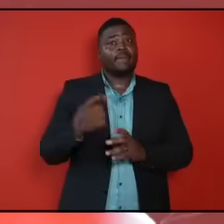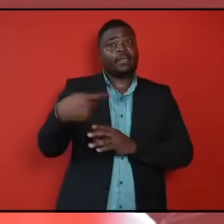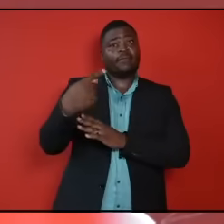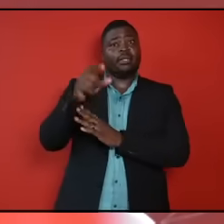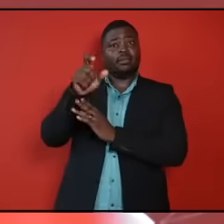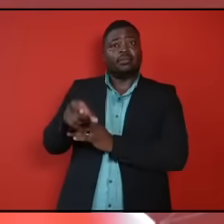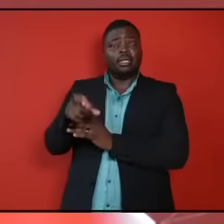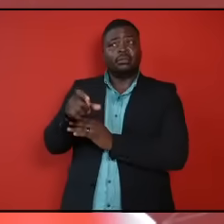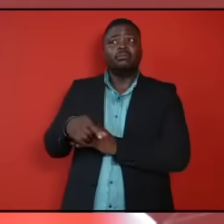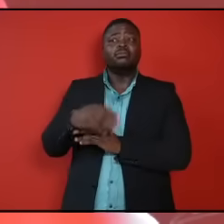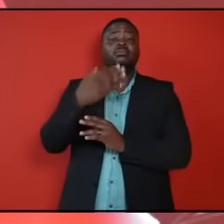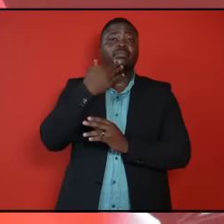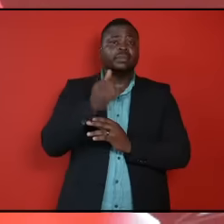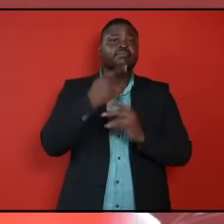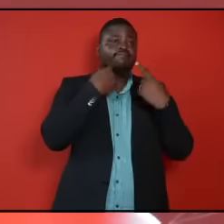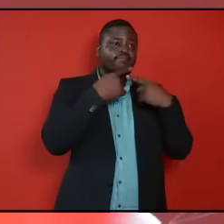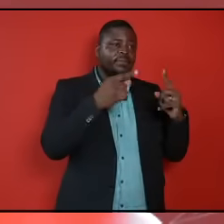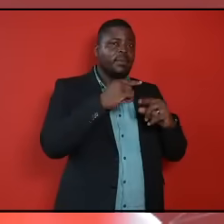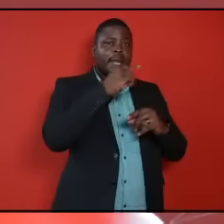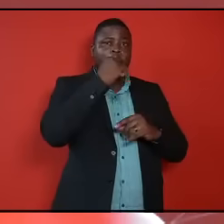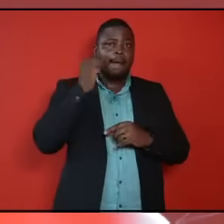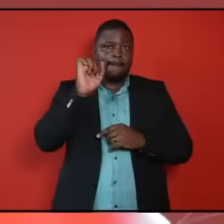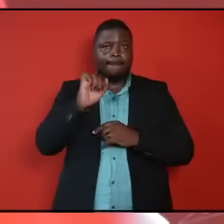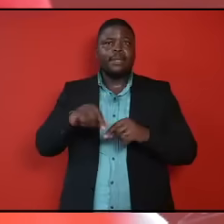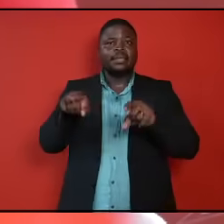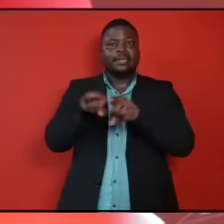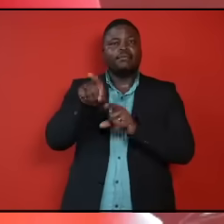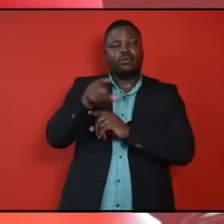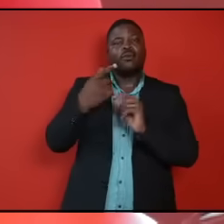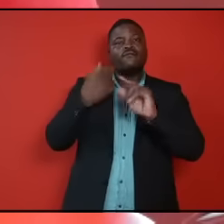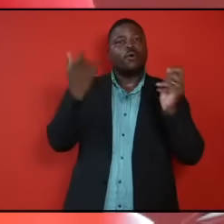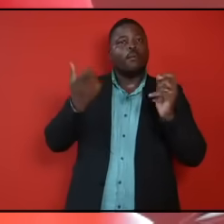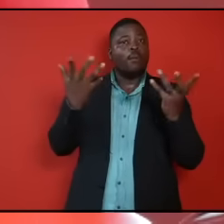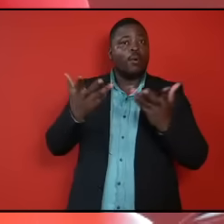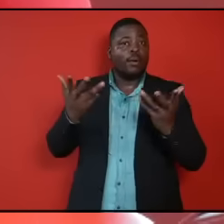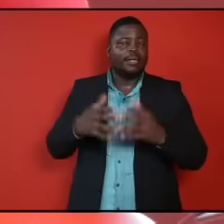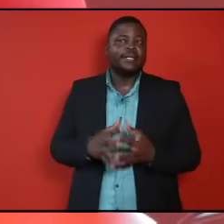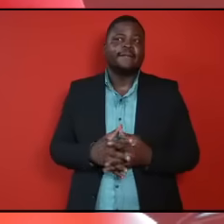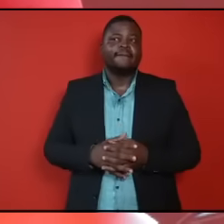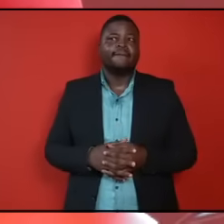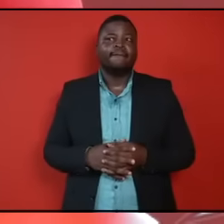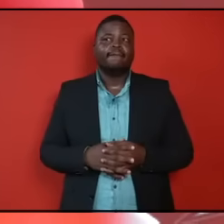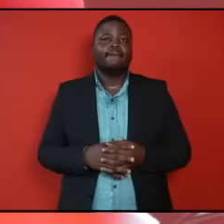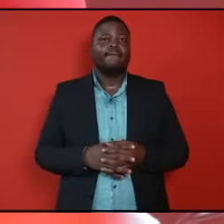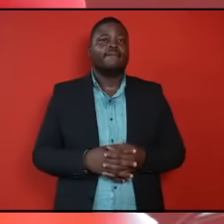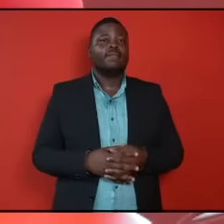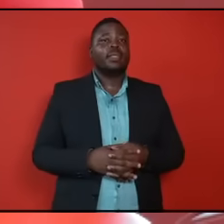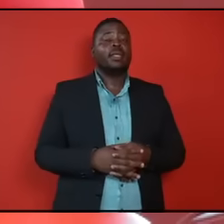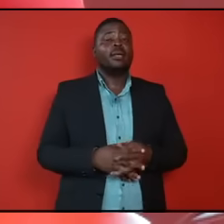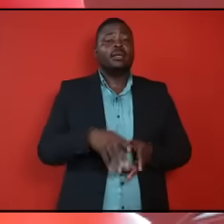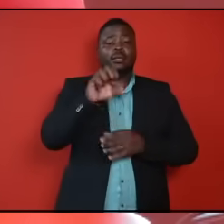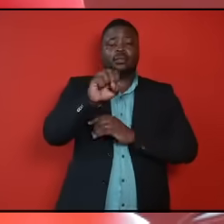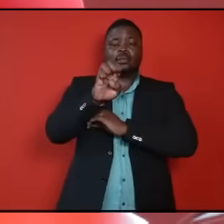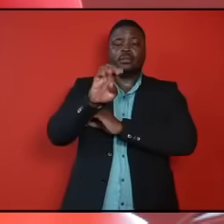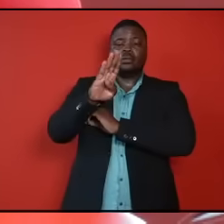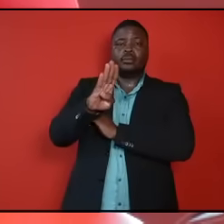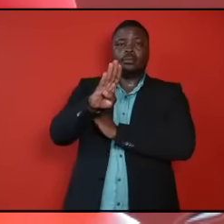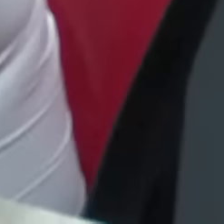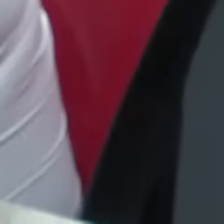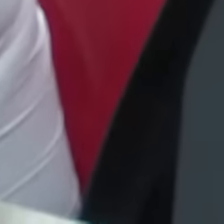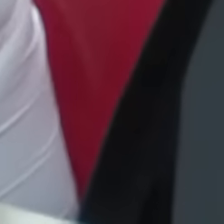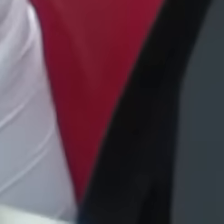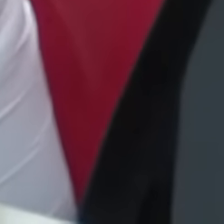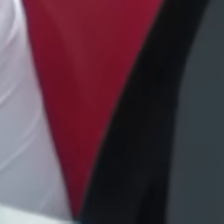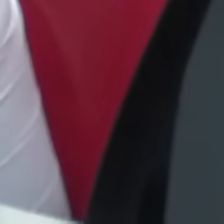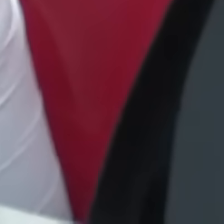1. State your name, surname, and media house. Afternoon. I'm Silva Sivia from UFN. What will it